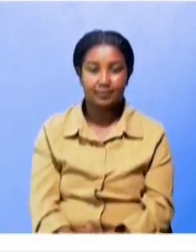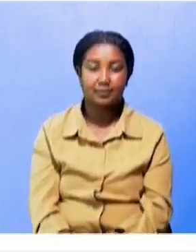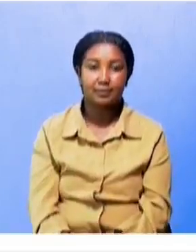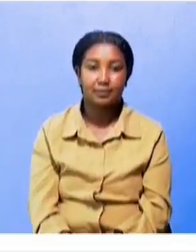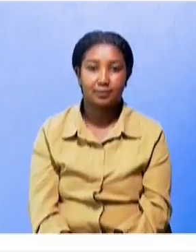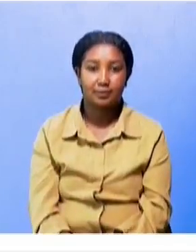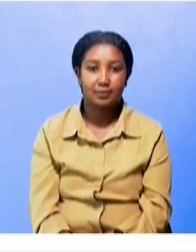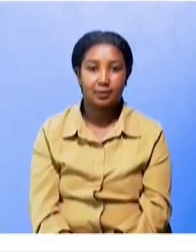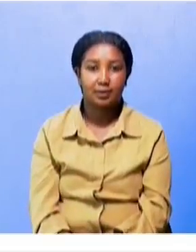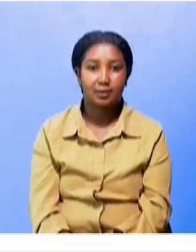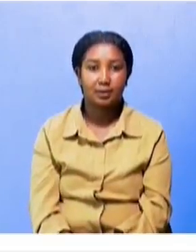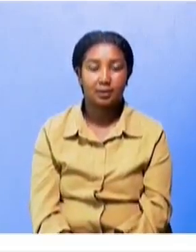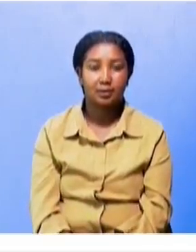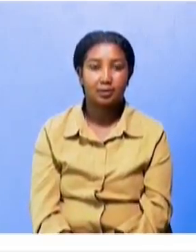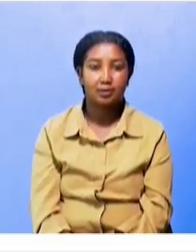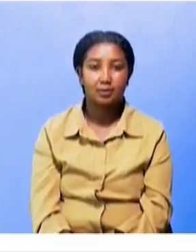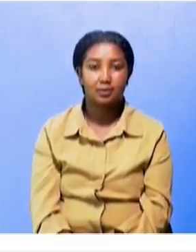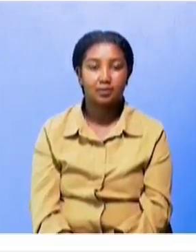see,